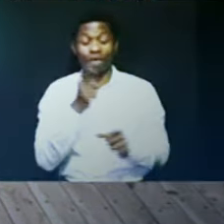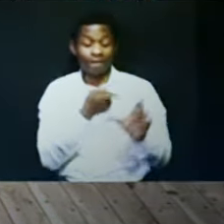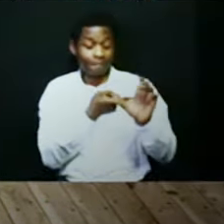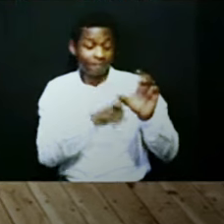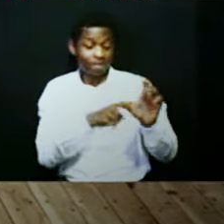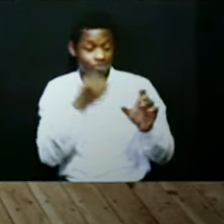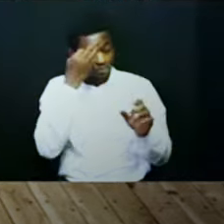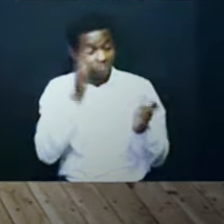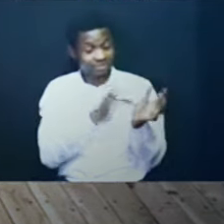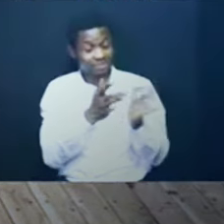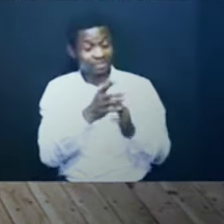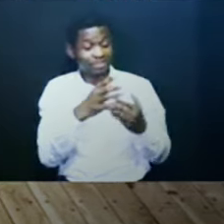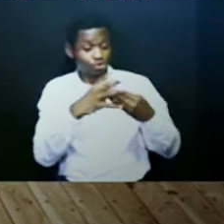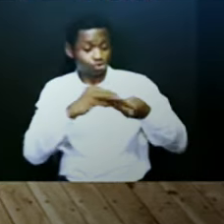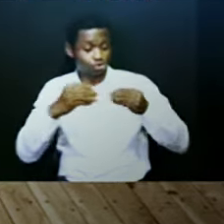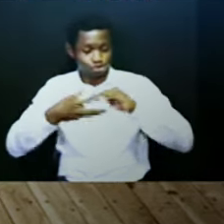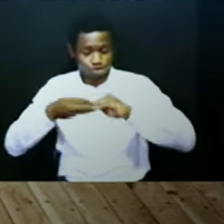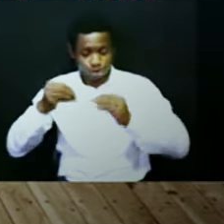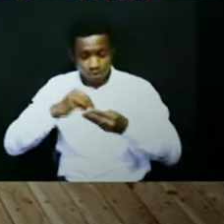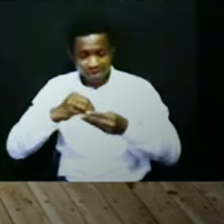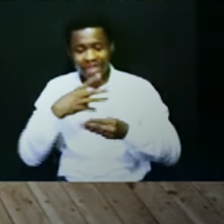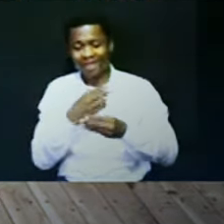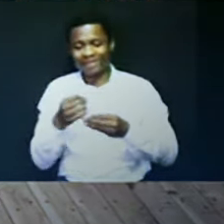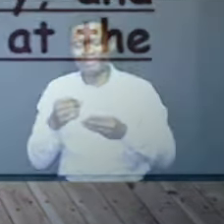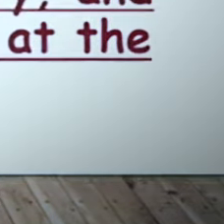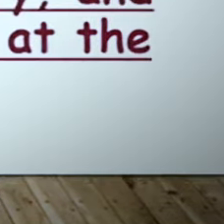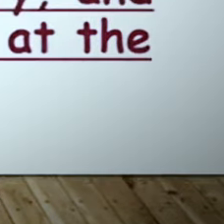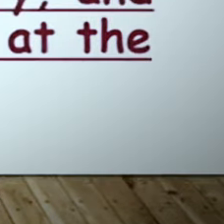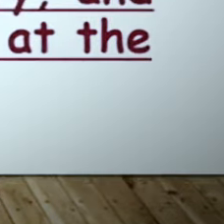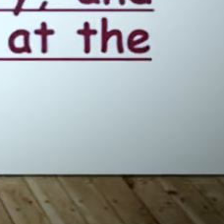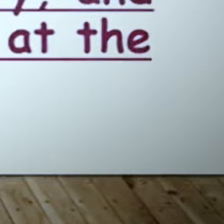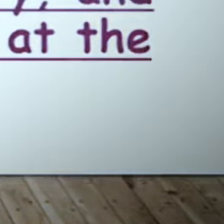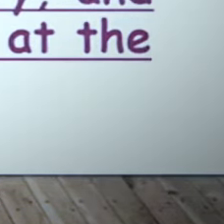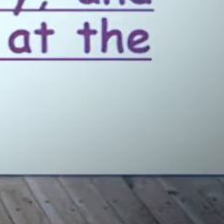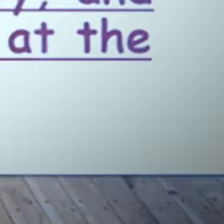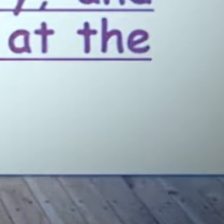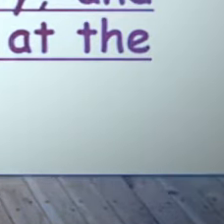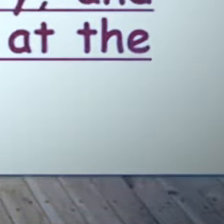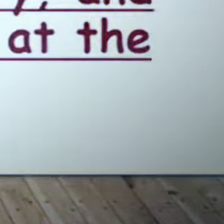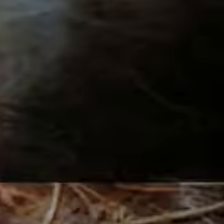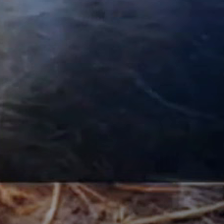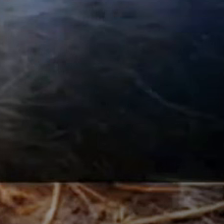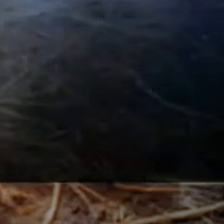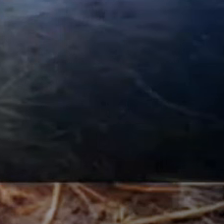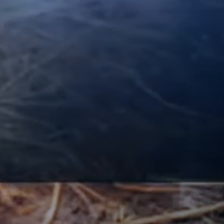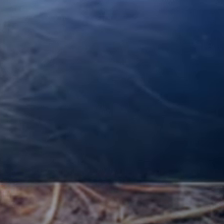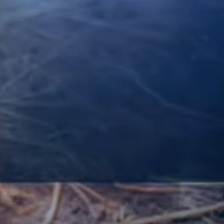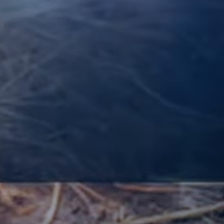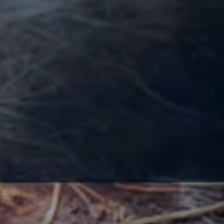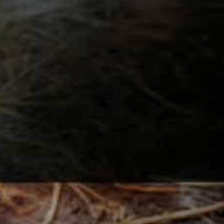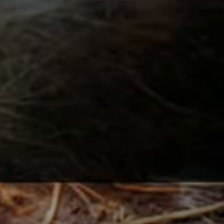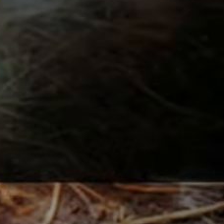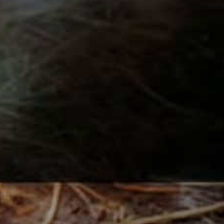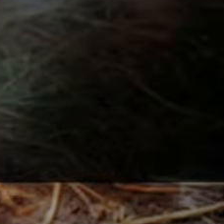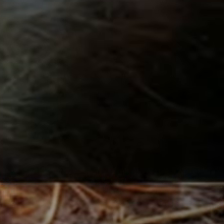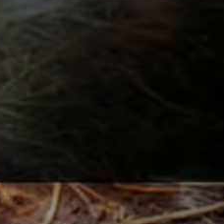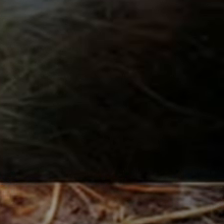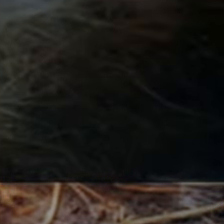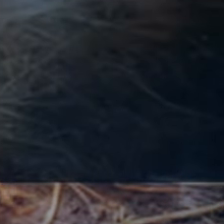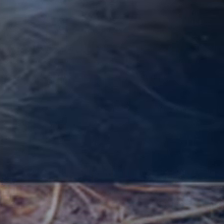The belief at the beginning is the incarnation that God has become man.